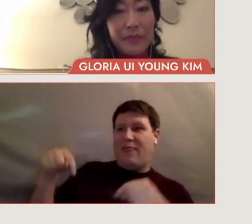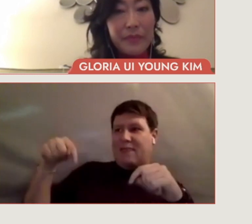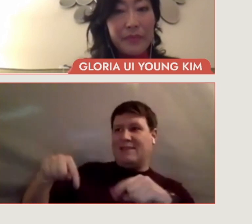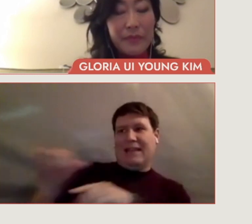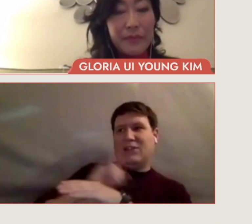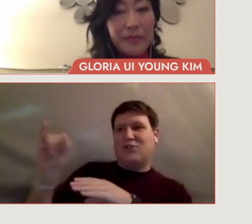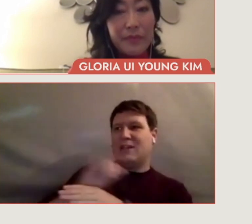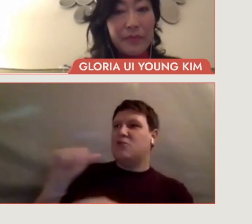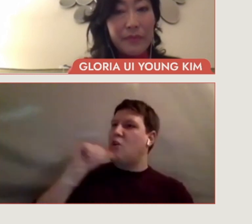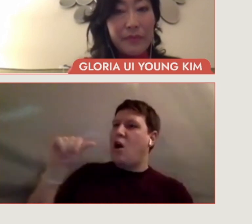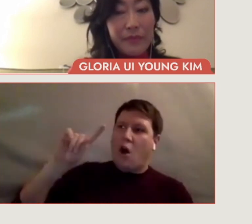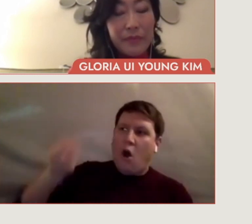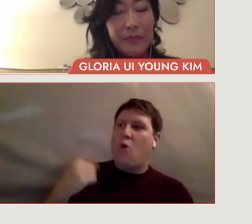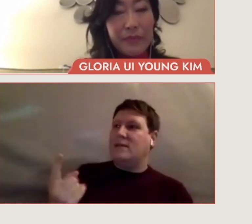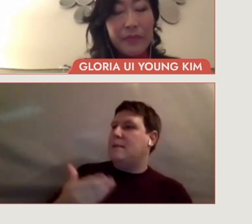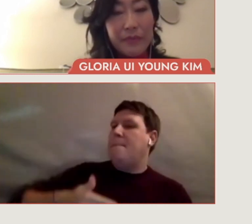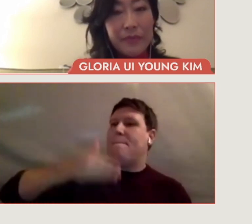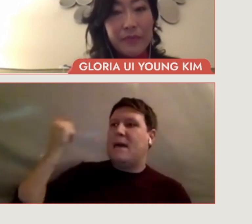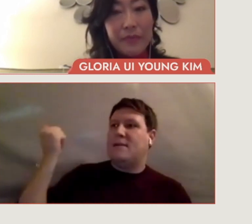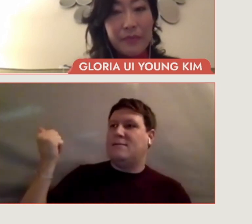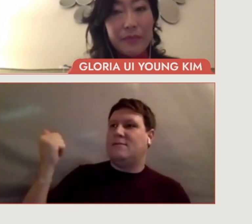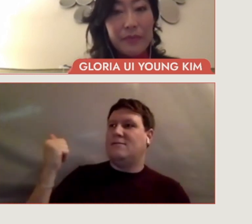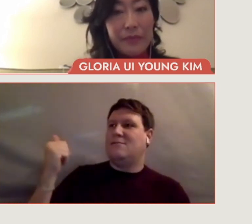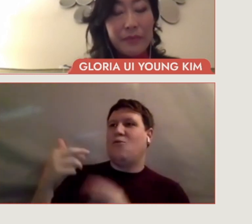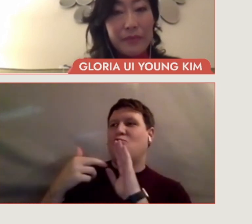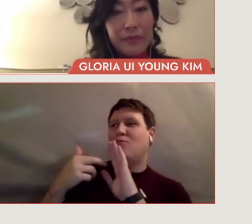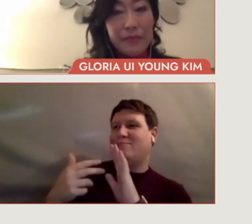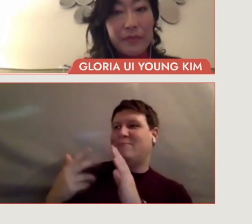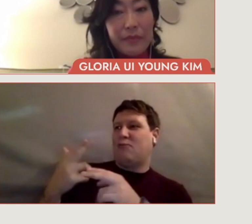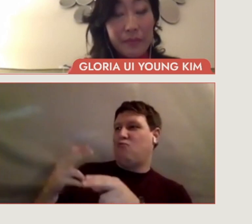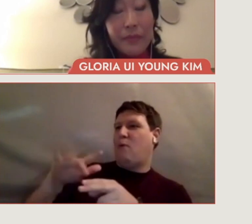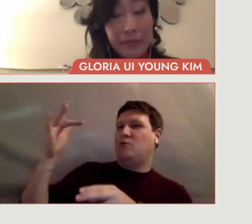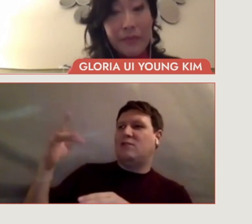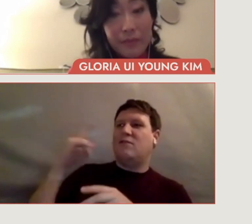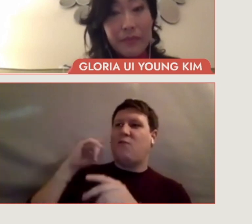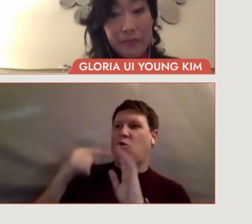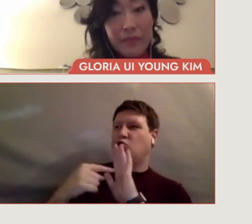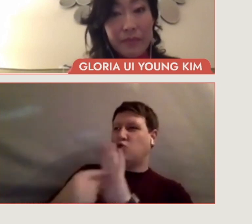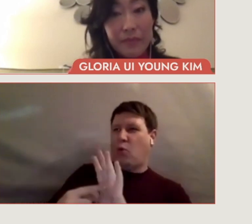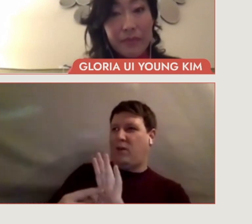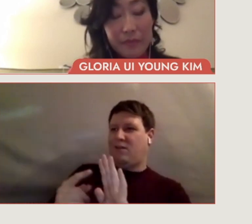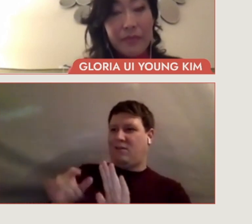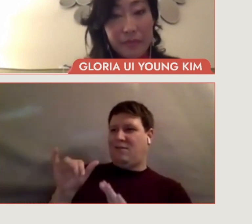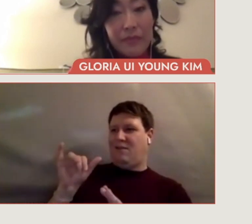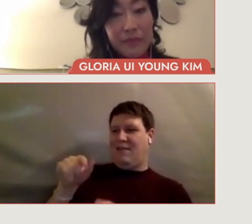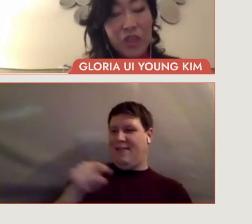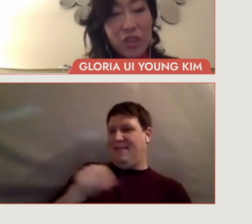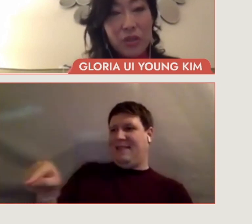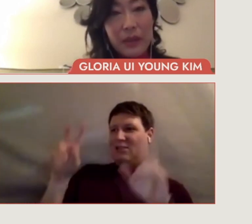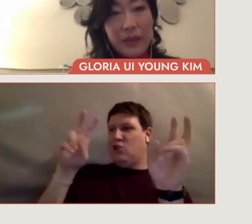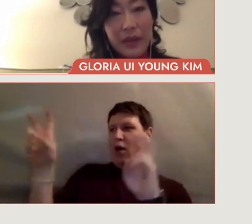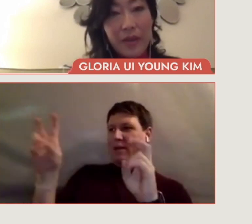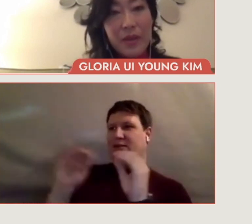fair to always have that burden, but mm-hmm. you know, it is the burden that I think you probably felt, right? Mm-hmm.